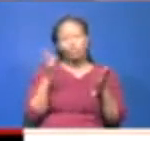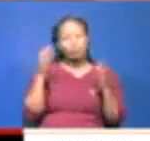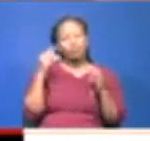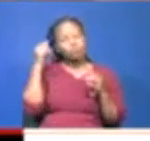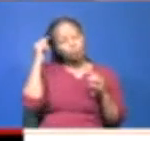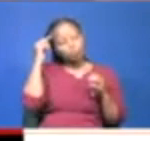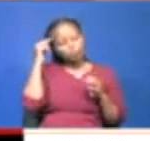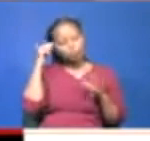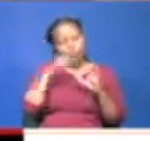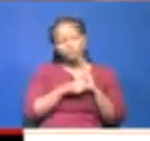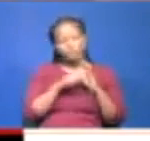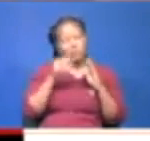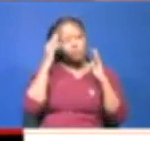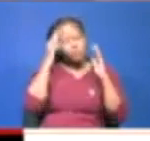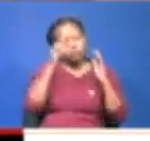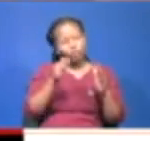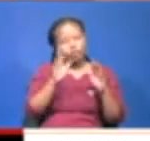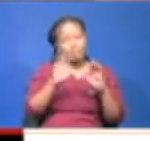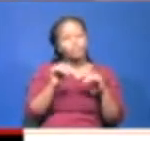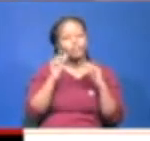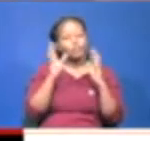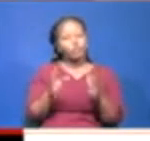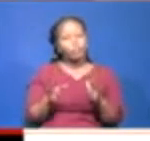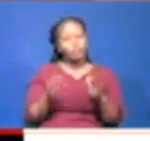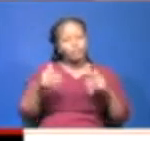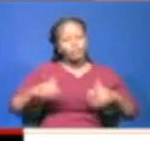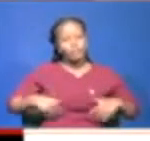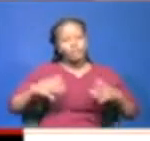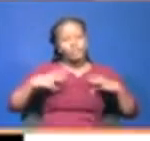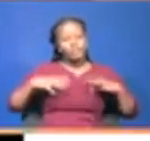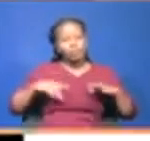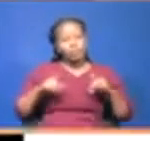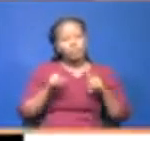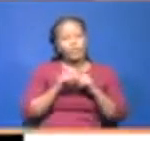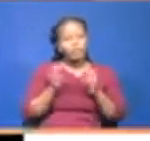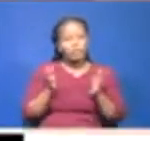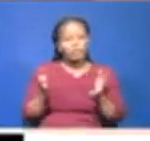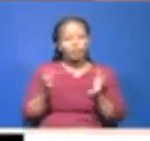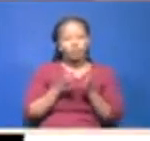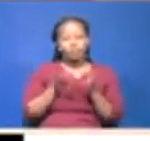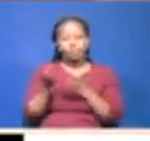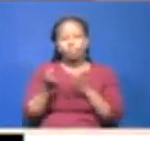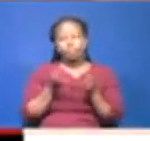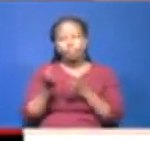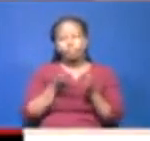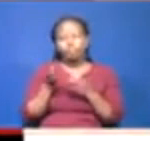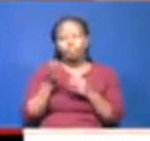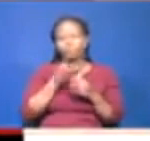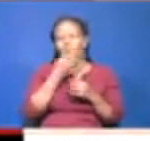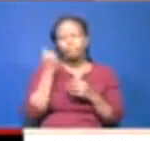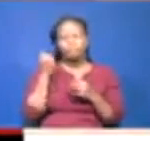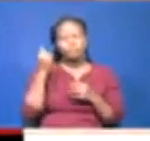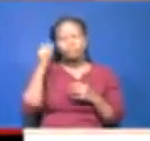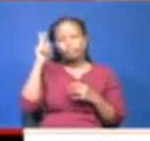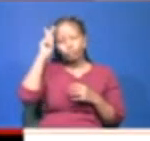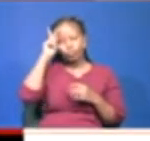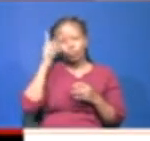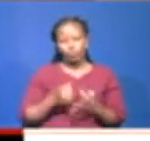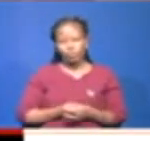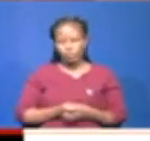this, we build young people in businesses, but what we also do is serve the farmer better. So that's what we're hoping, knowledge. Mm-hmm. Mm-hmm.